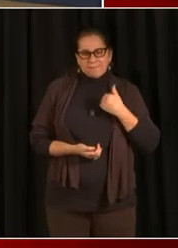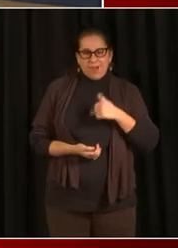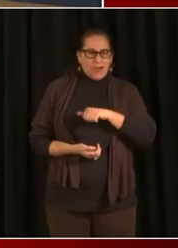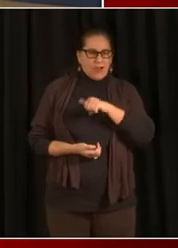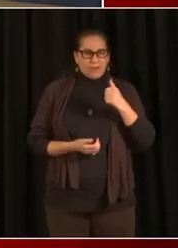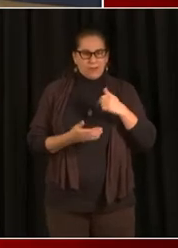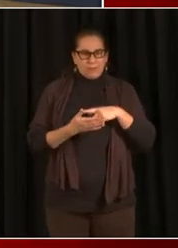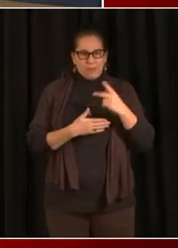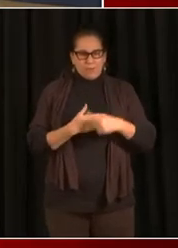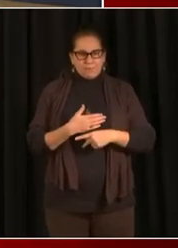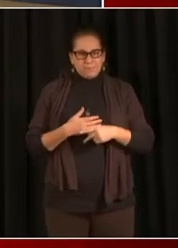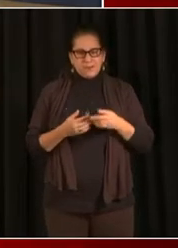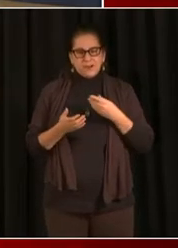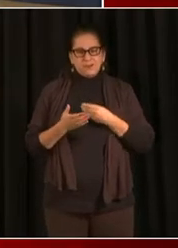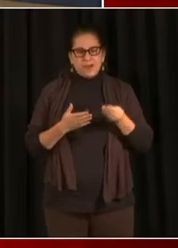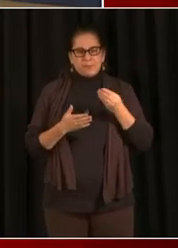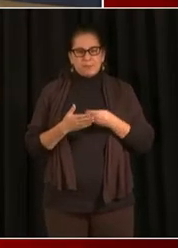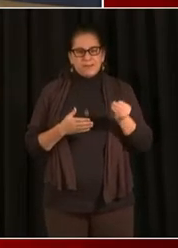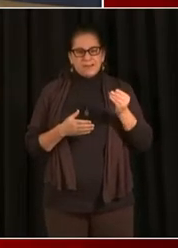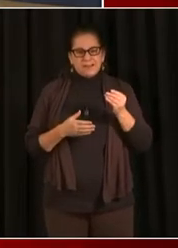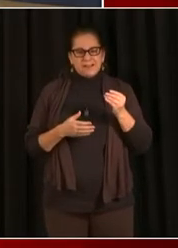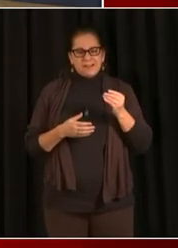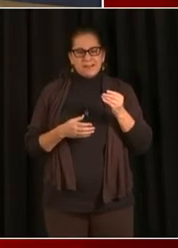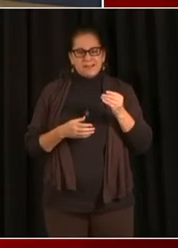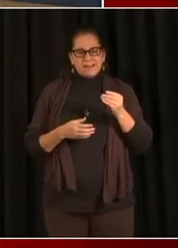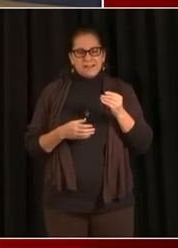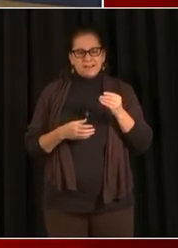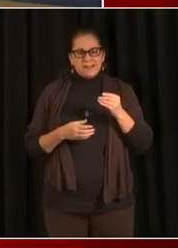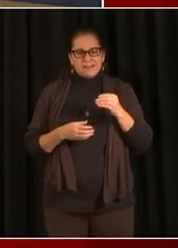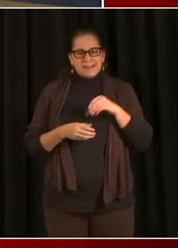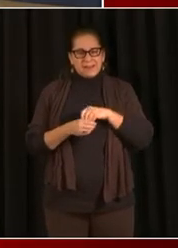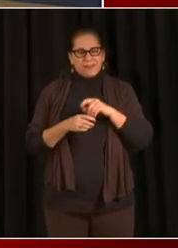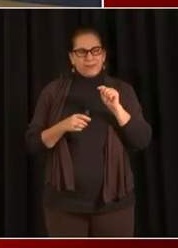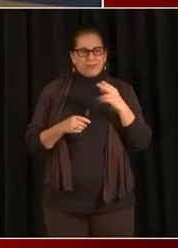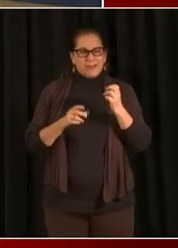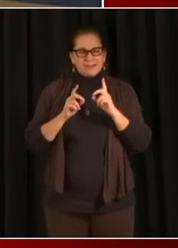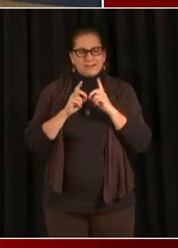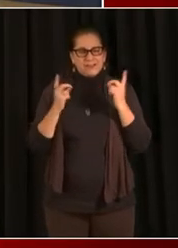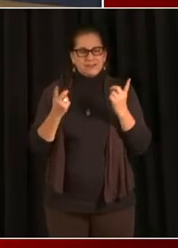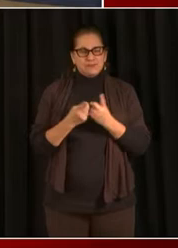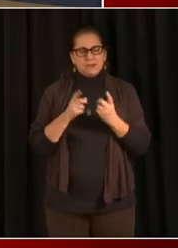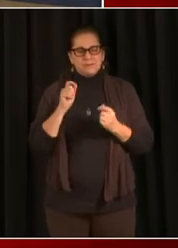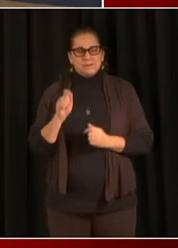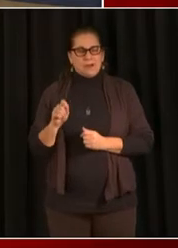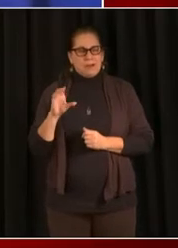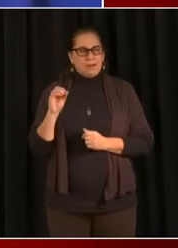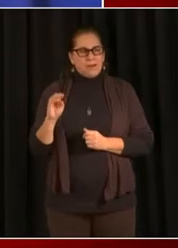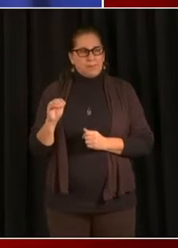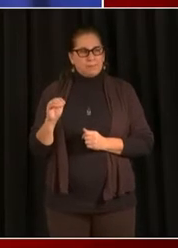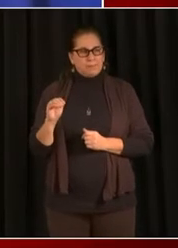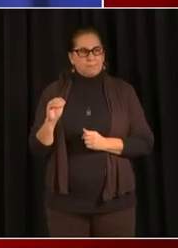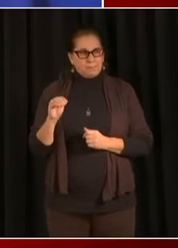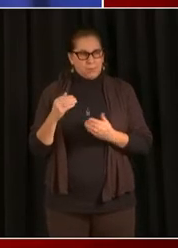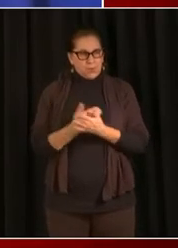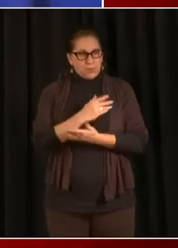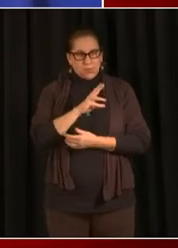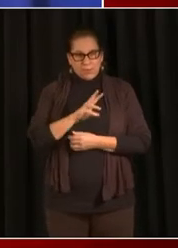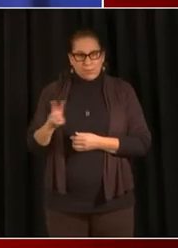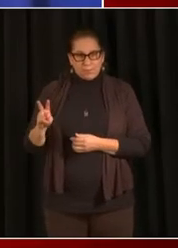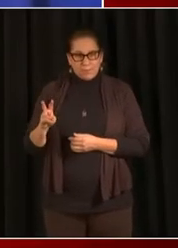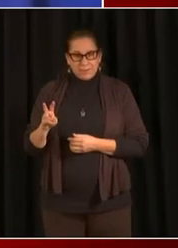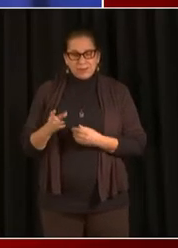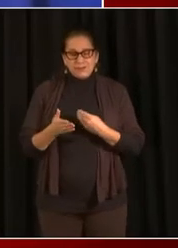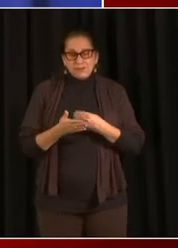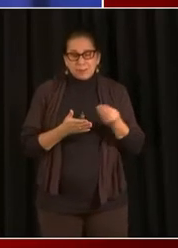which is shopinthedistrict.com, which actually utilizes near delivery, a DC company, to deliver retail